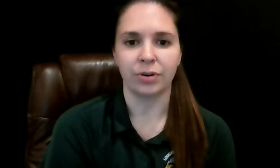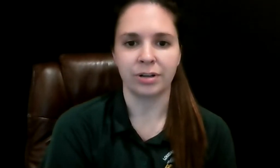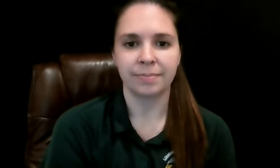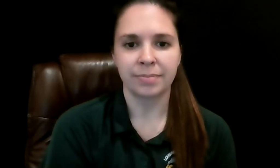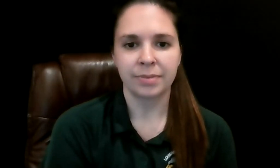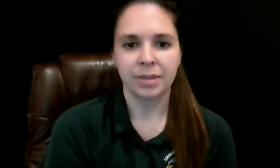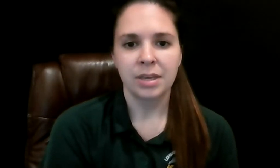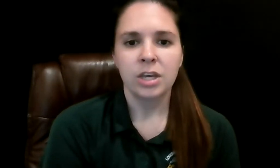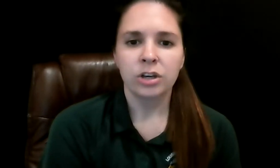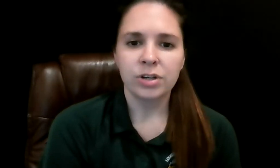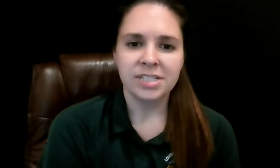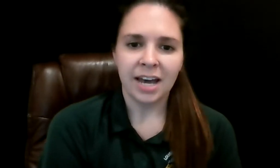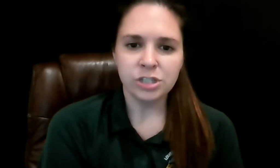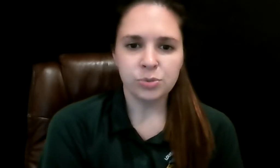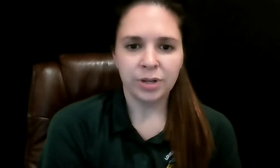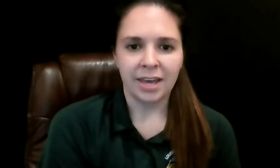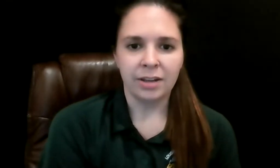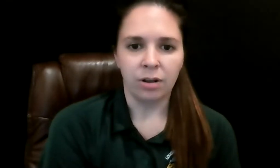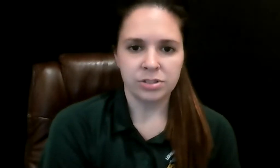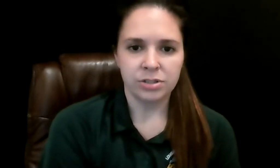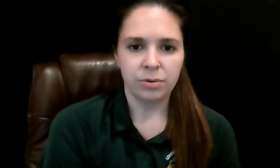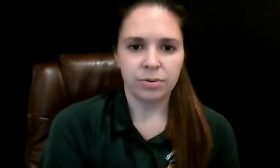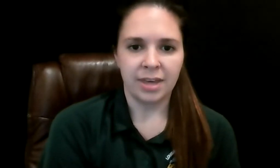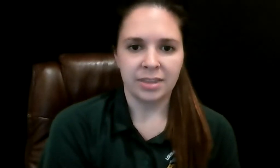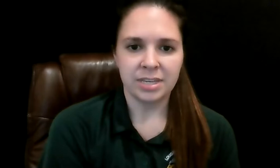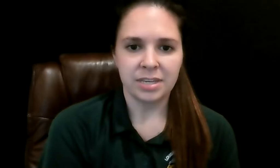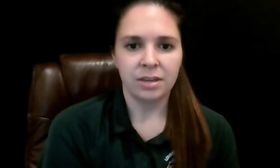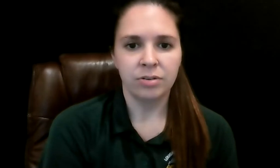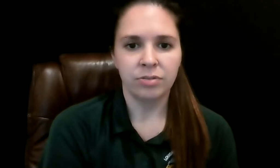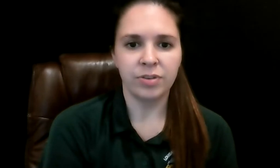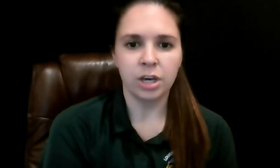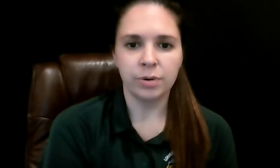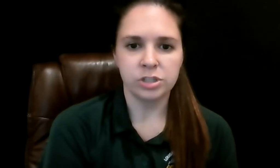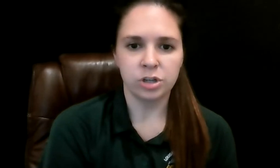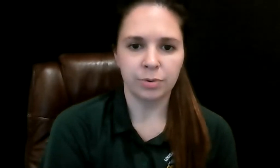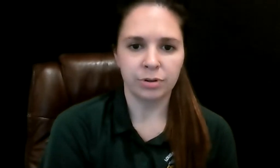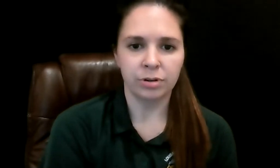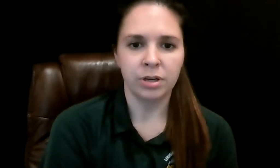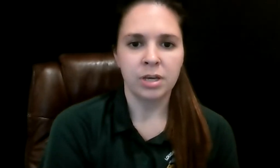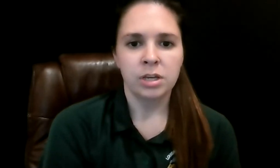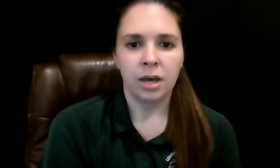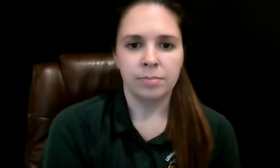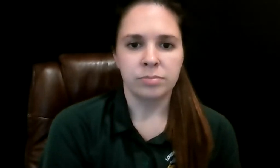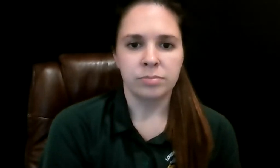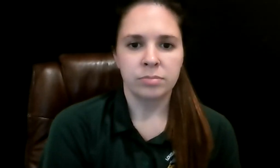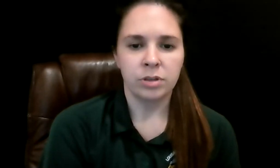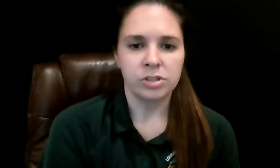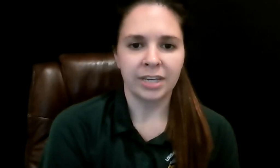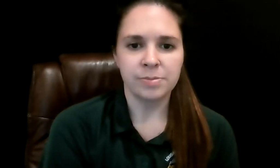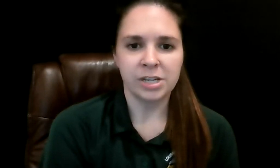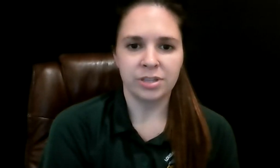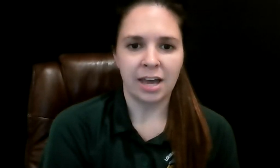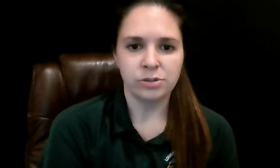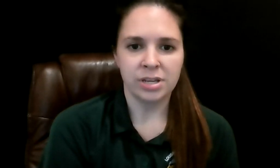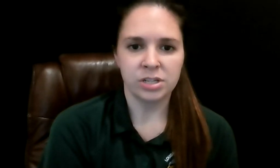video phone. Christy, I just want to add also that the video interpreter,